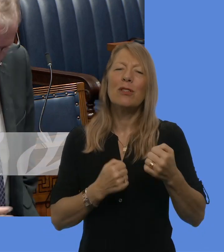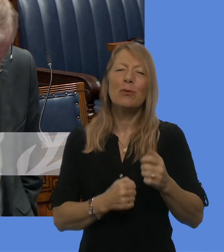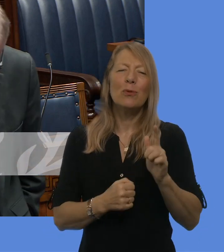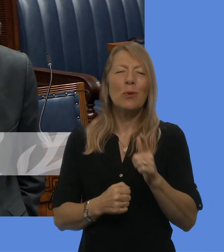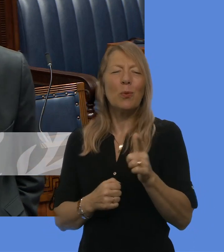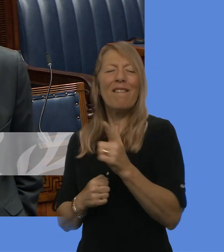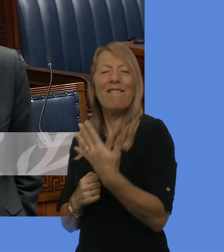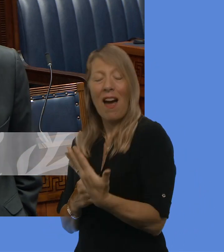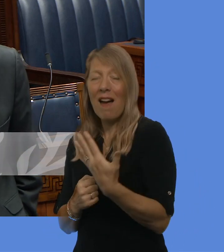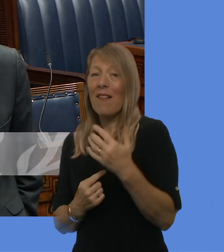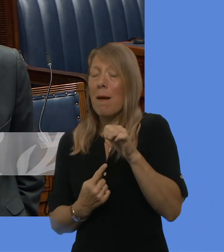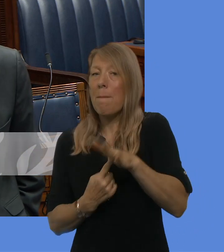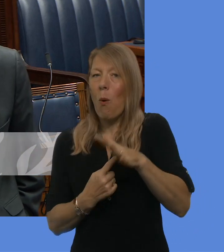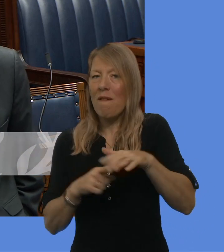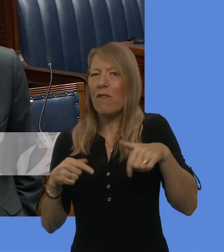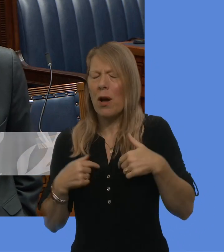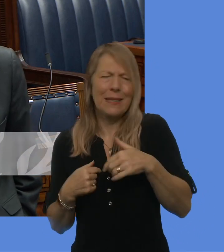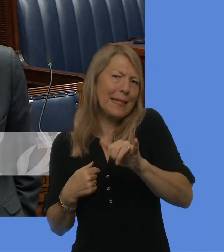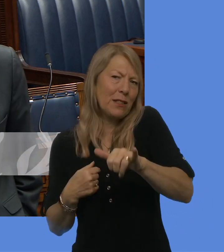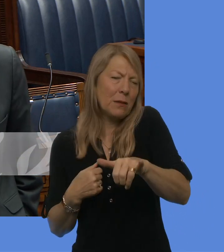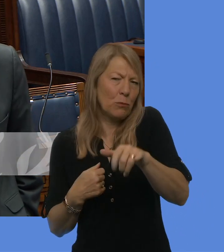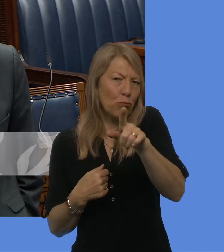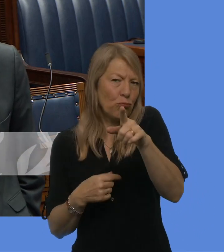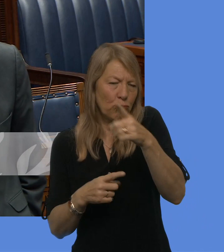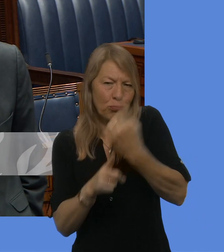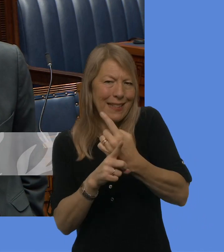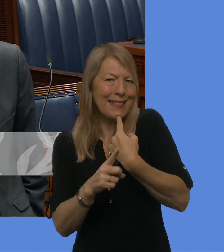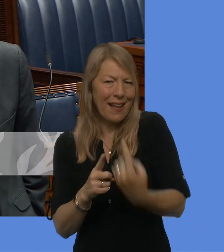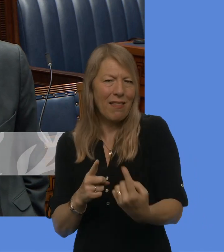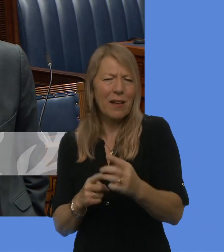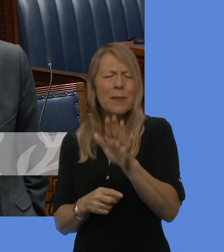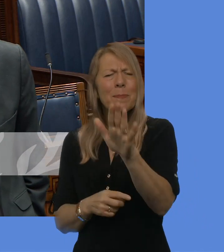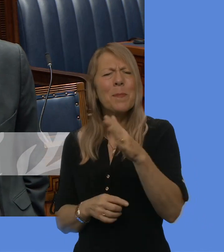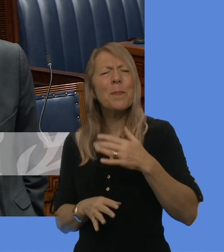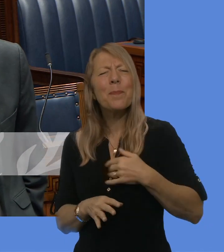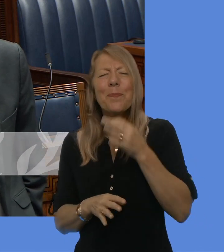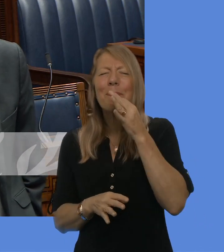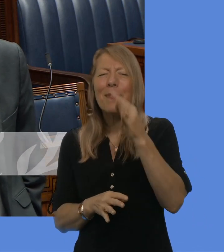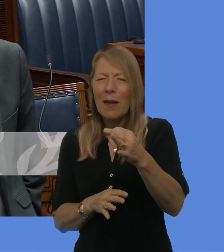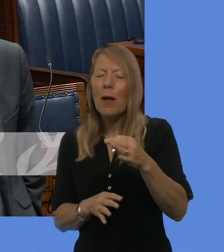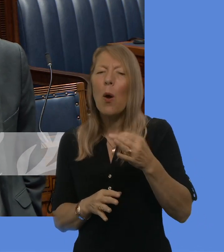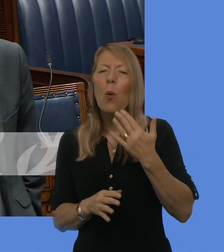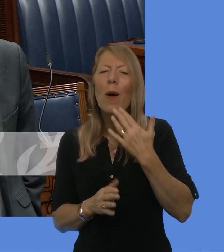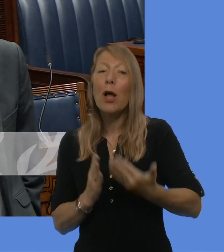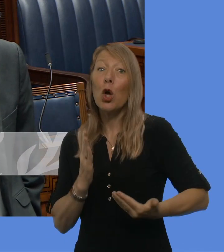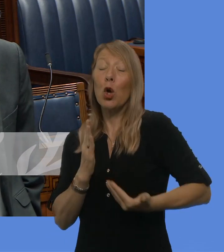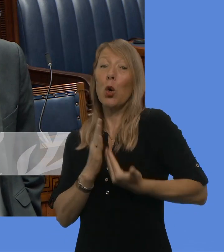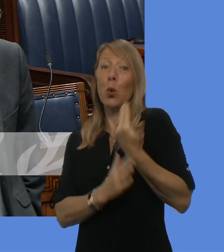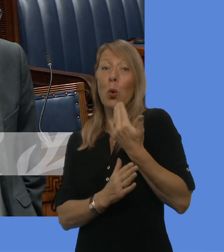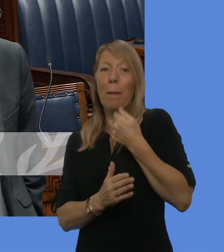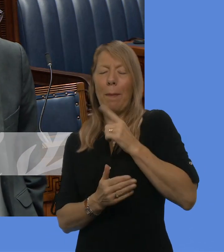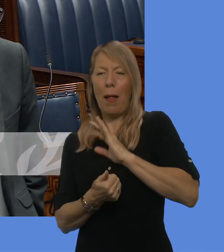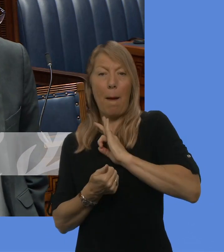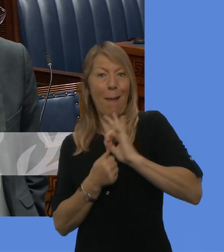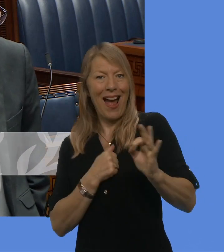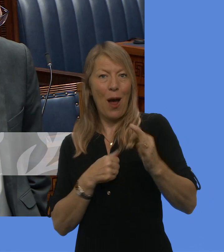you're absolutely right in that. So can I ask the Minister, are new prison officer recruits security cleared before they have access to